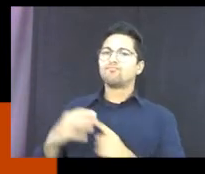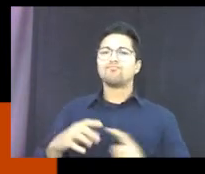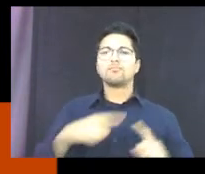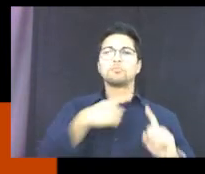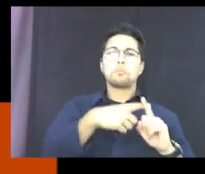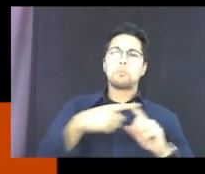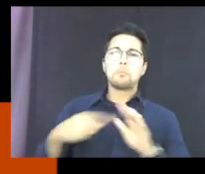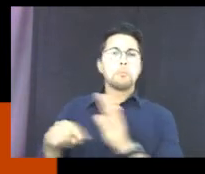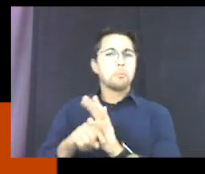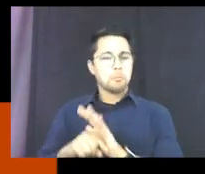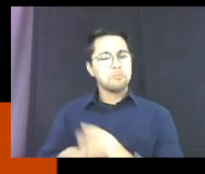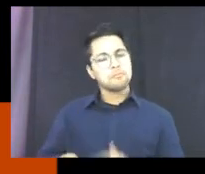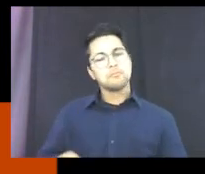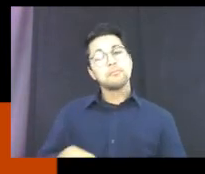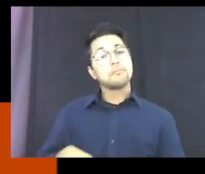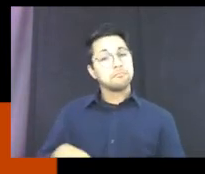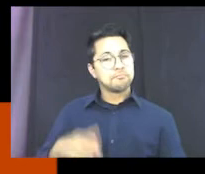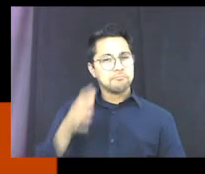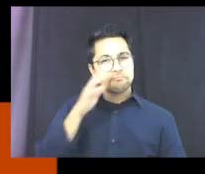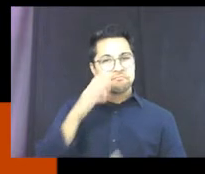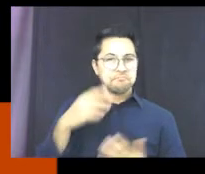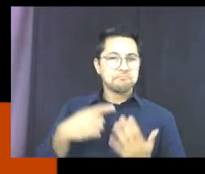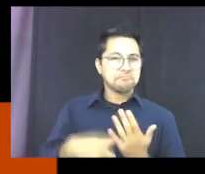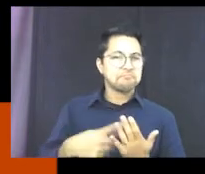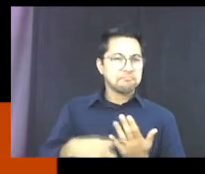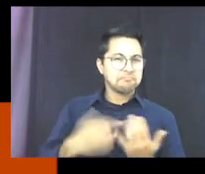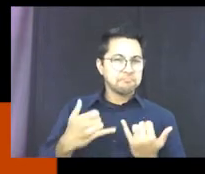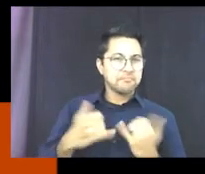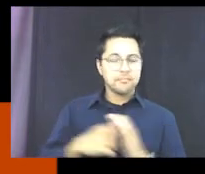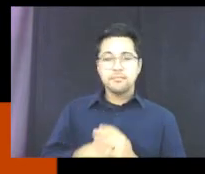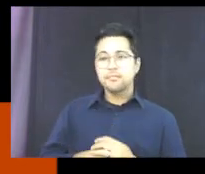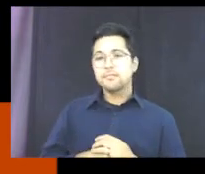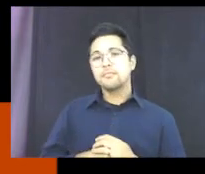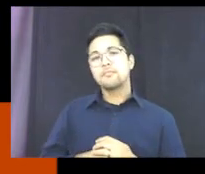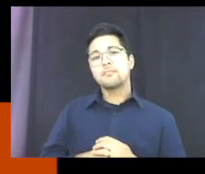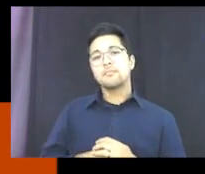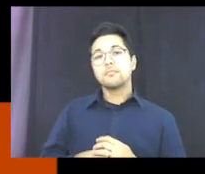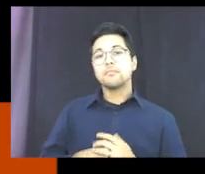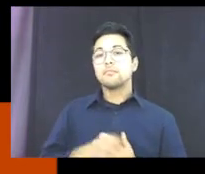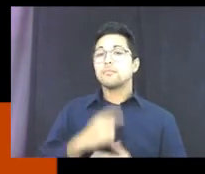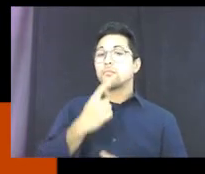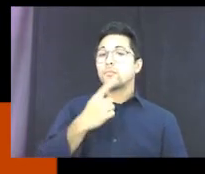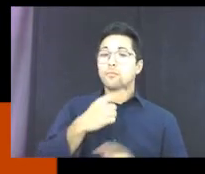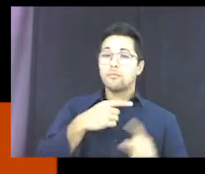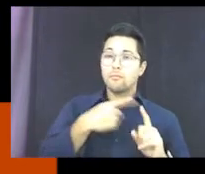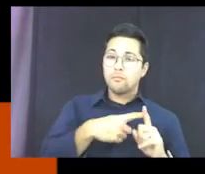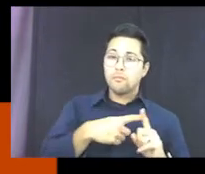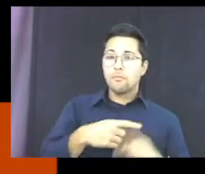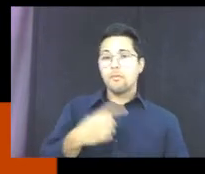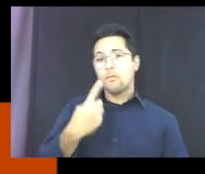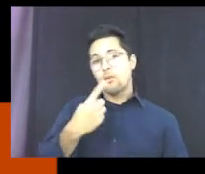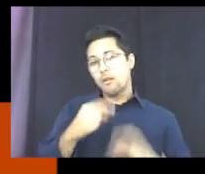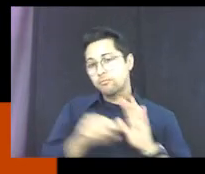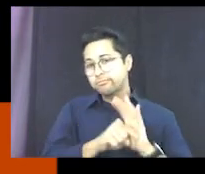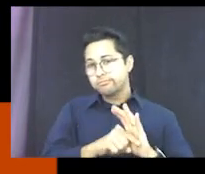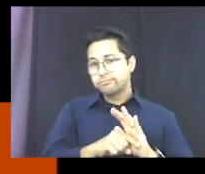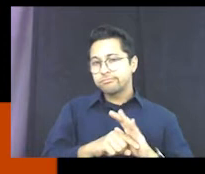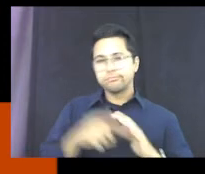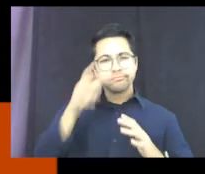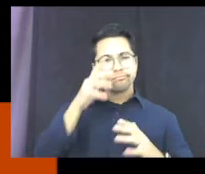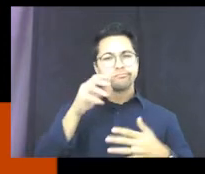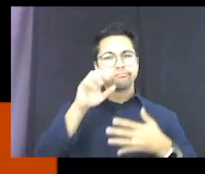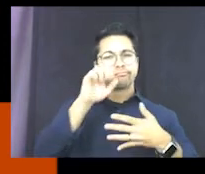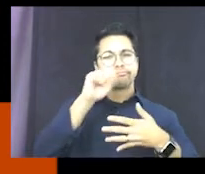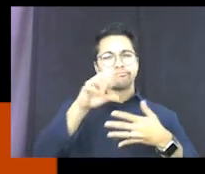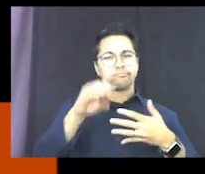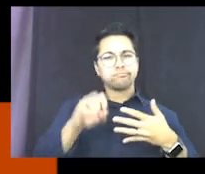cons, which I shall now discuss. Only one pro and con will be mentioned for each category